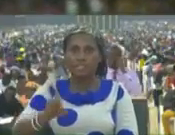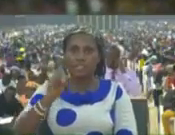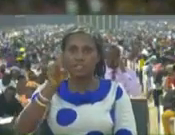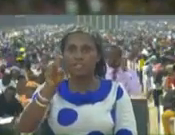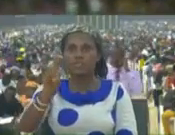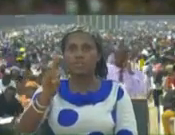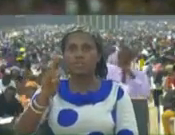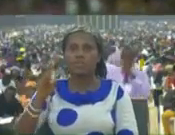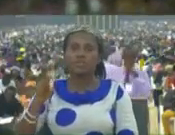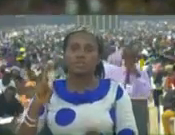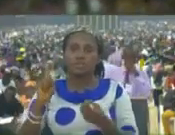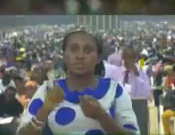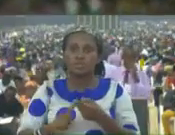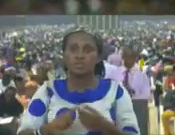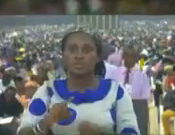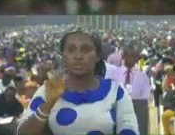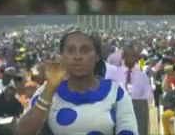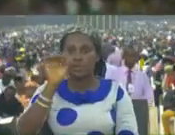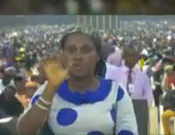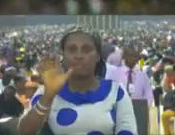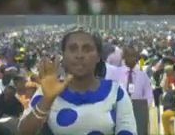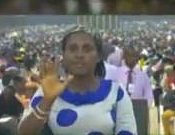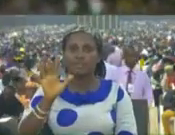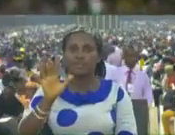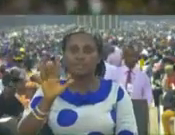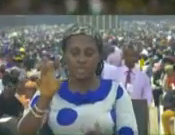Reading from verse 1